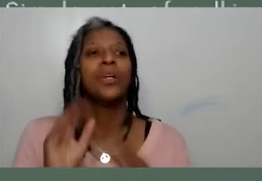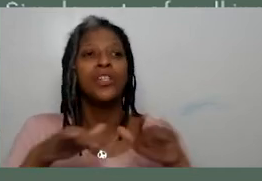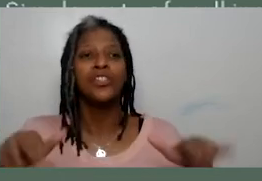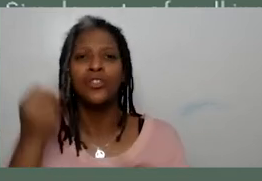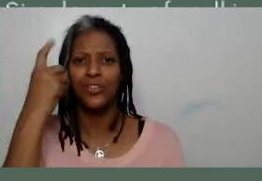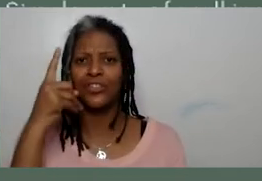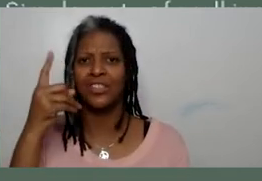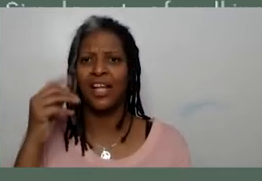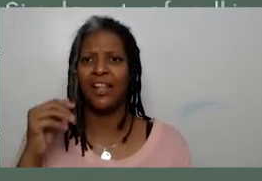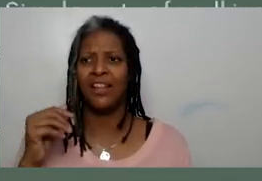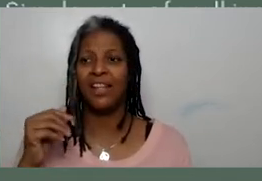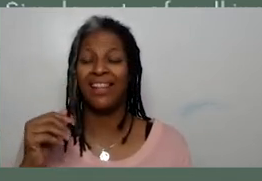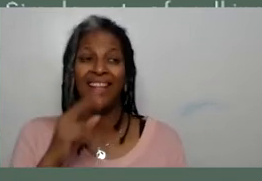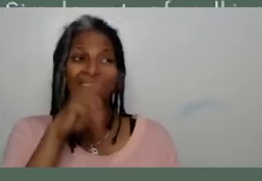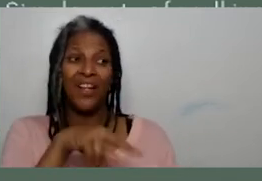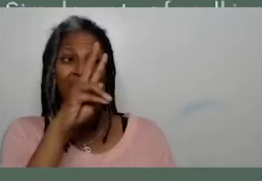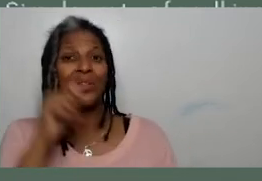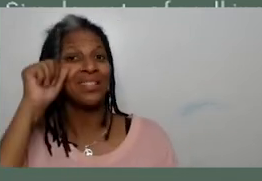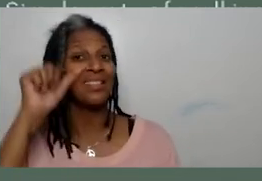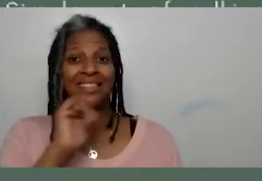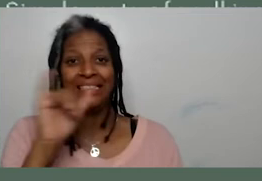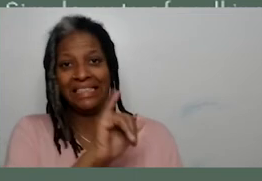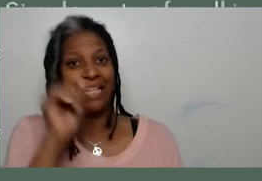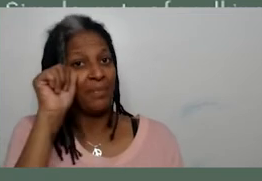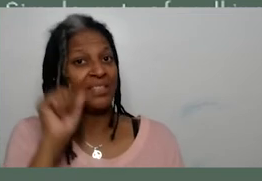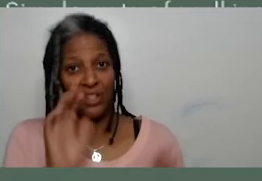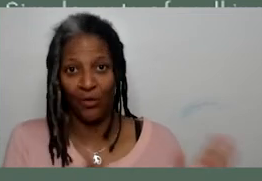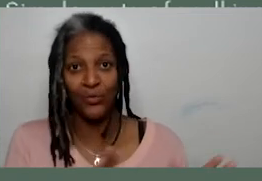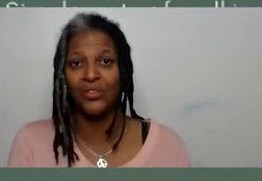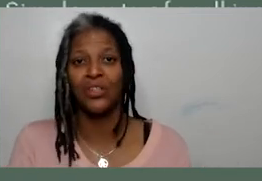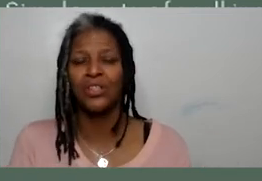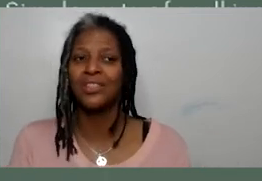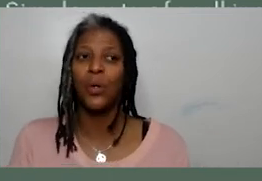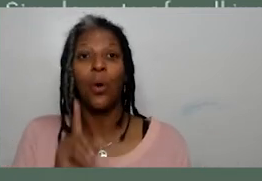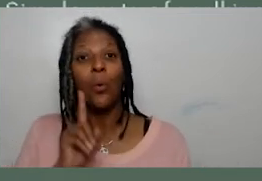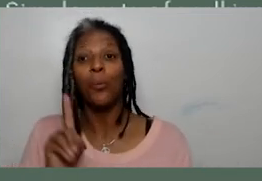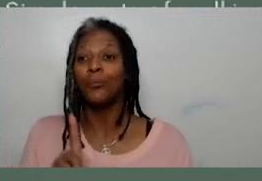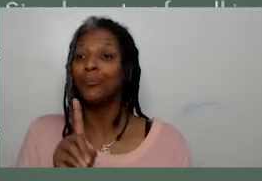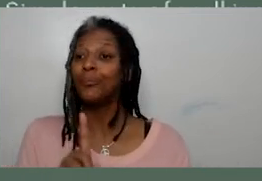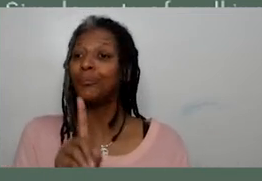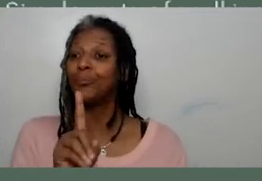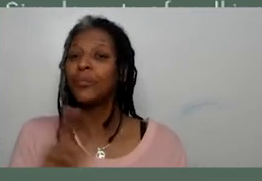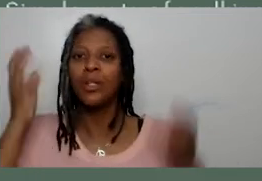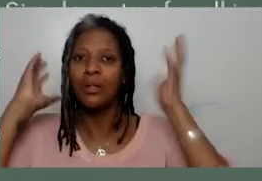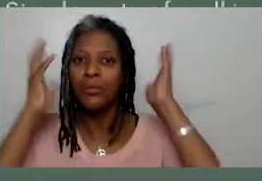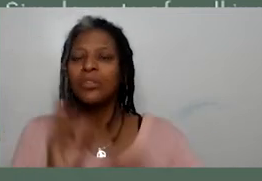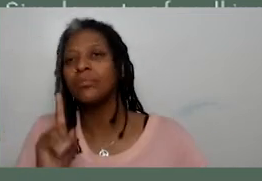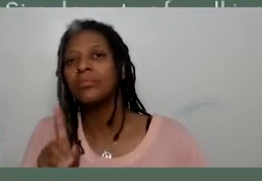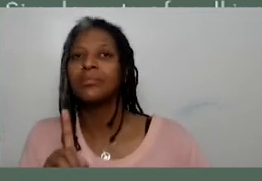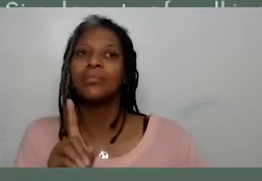viewed as adults, regardless of their actual age. Simple acts of walking down the street, listening to music, driving a